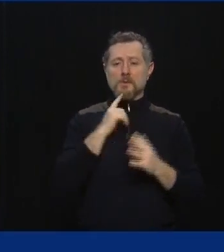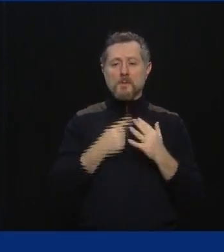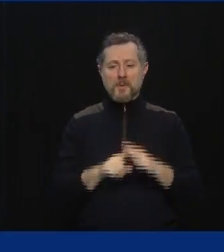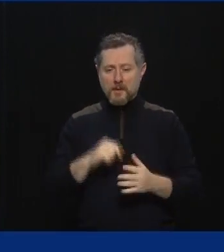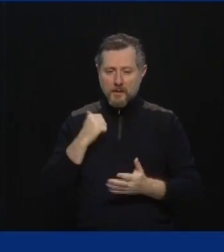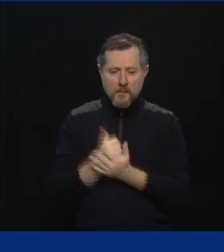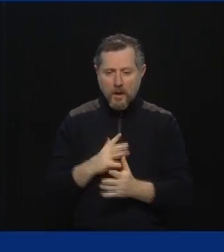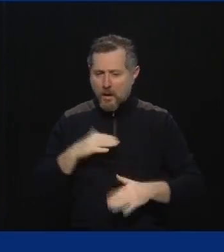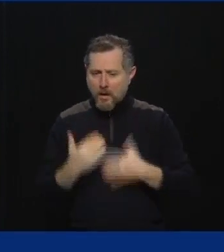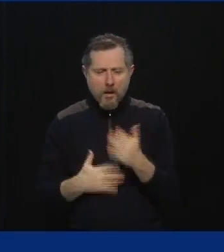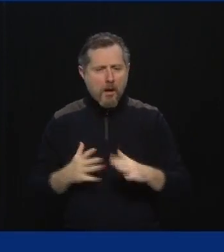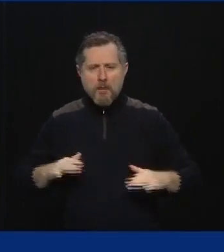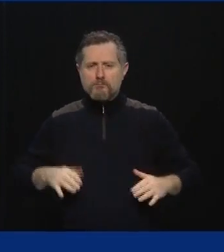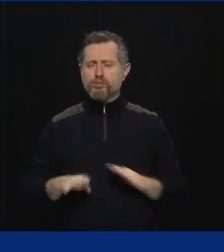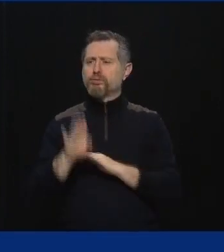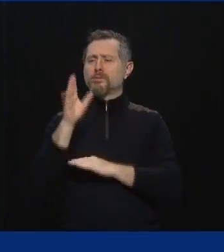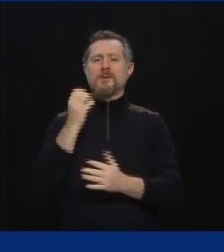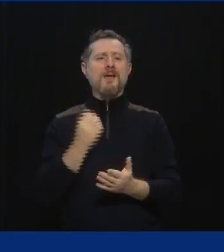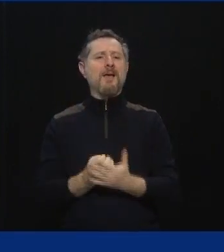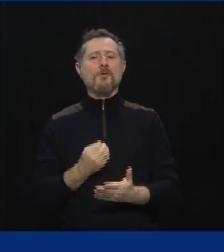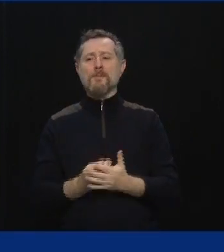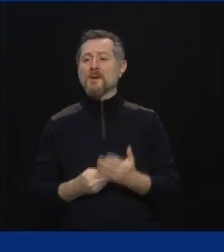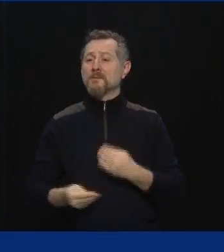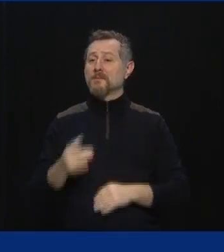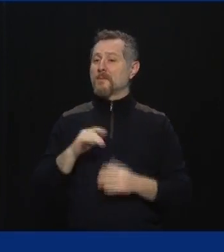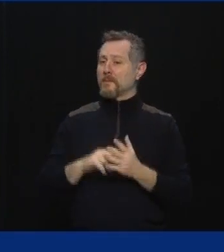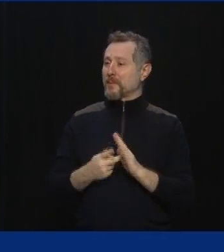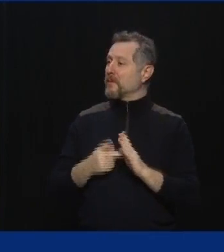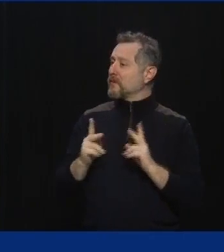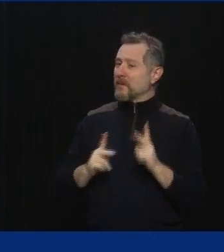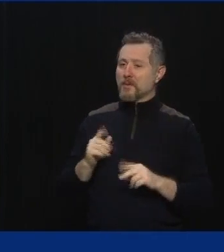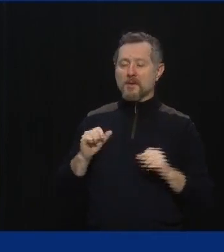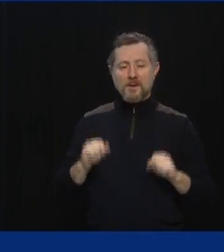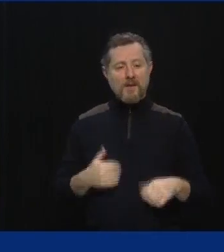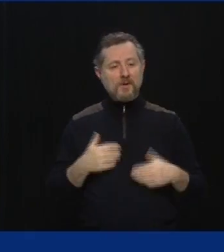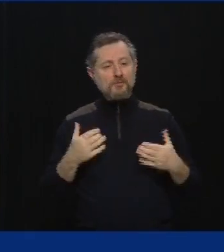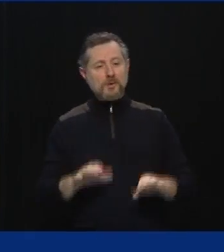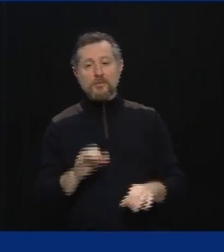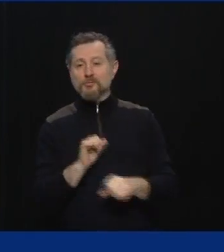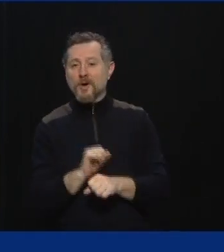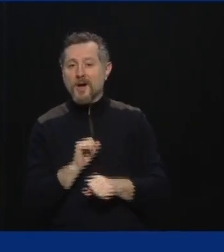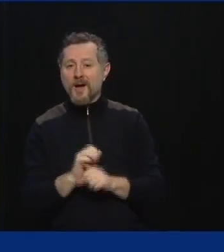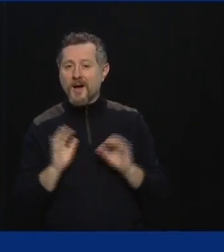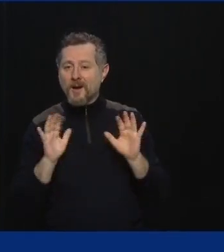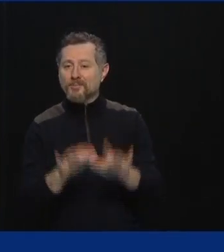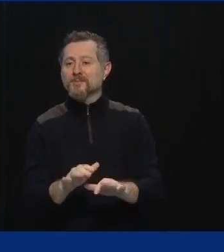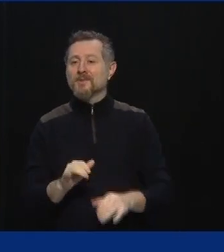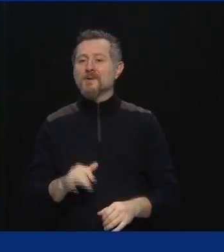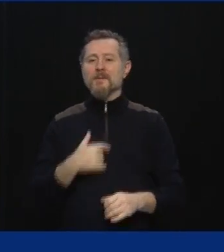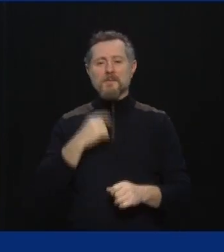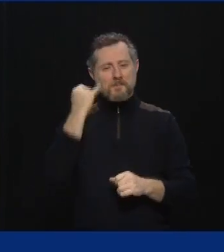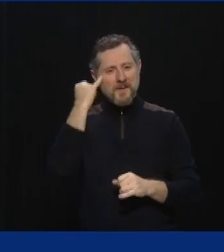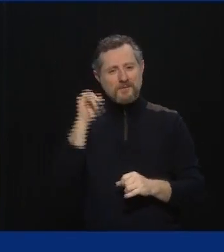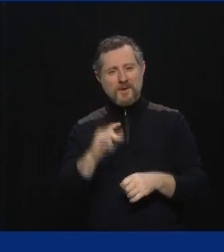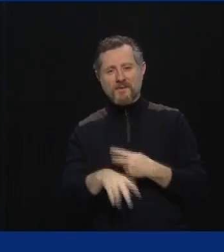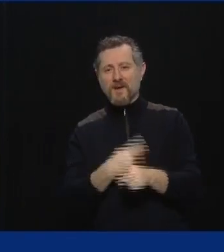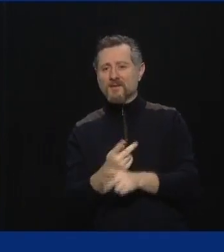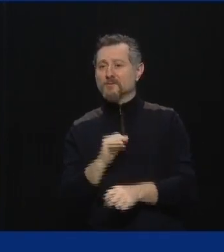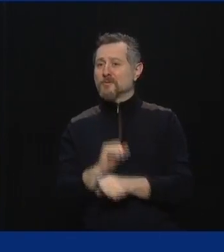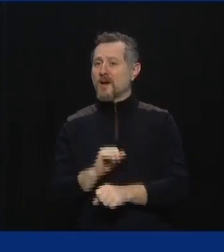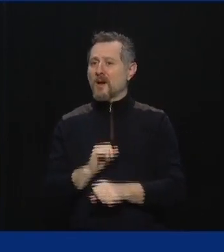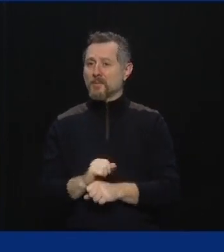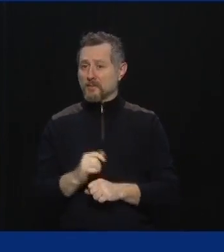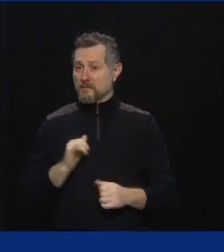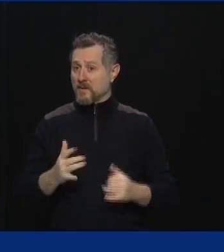this pandemic and give them a chance to go to a job that they never even thought of themselves in. they may have been losing